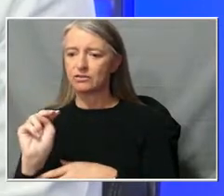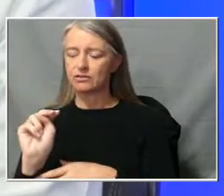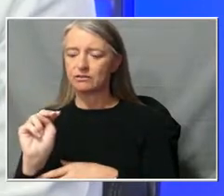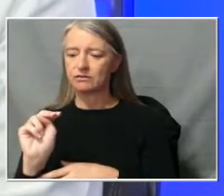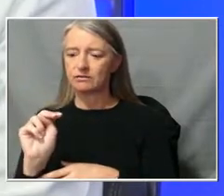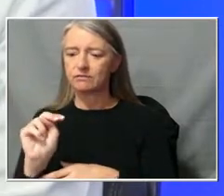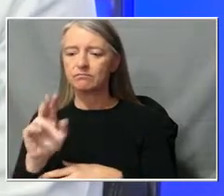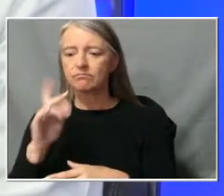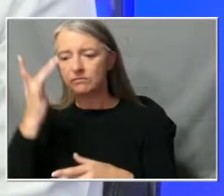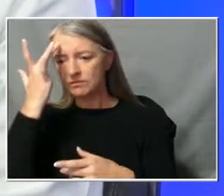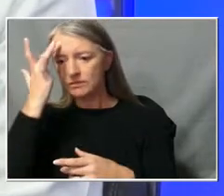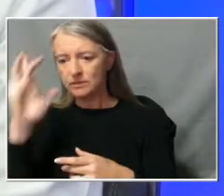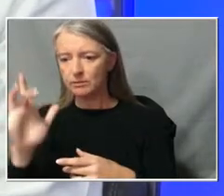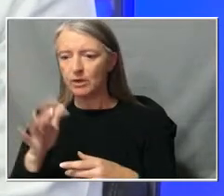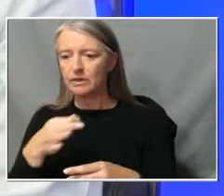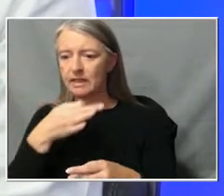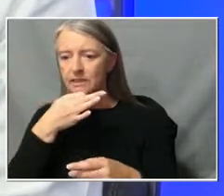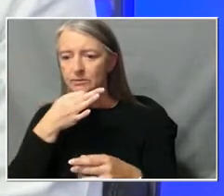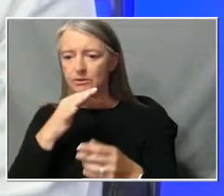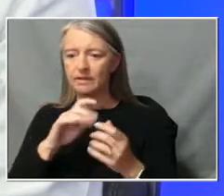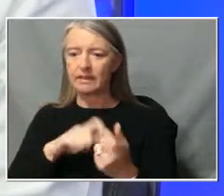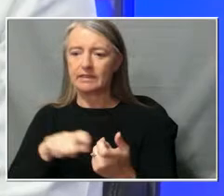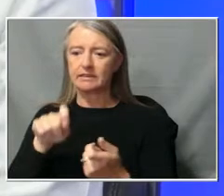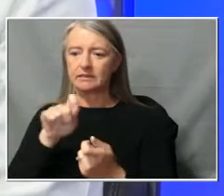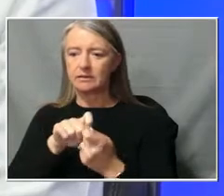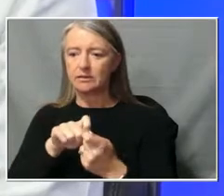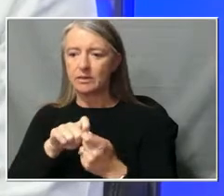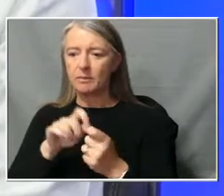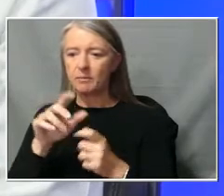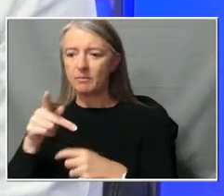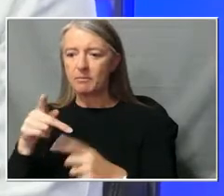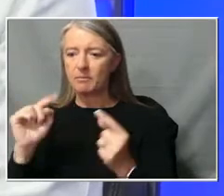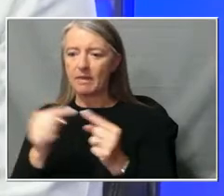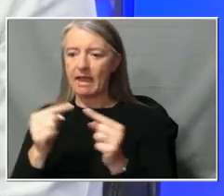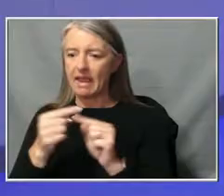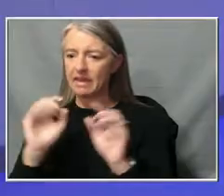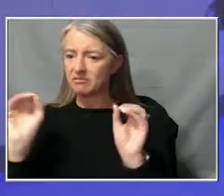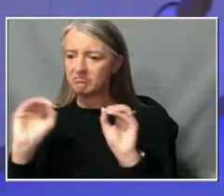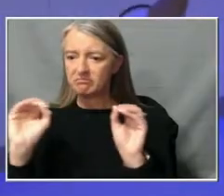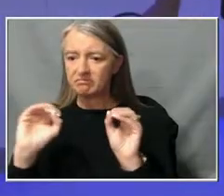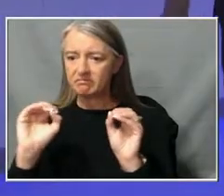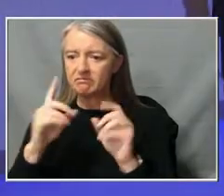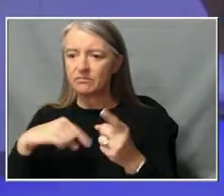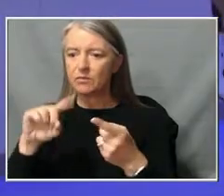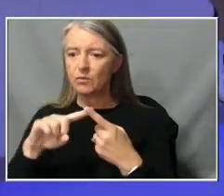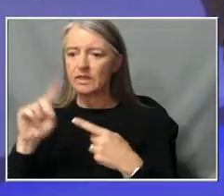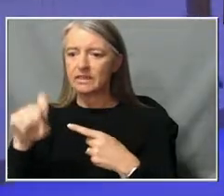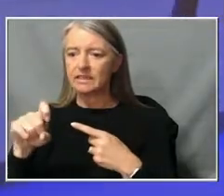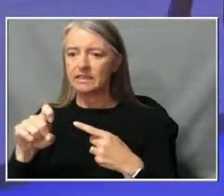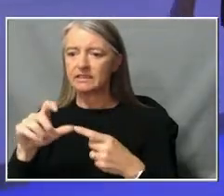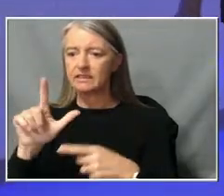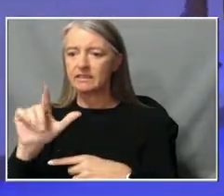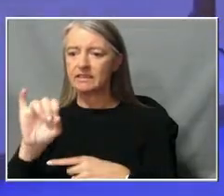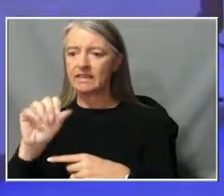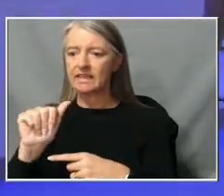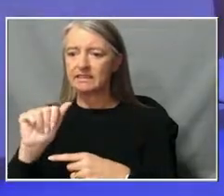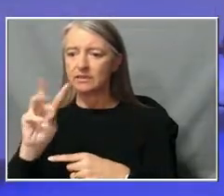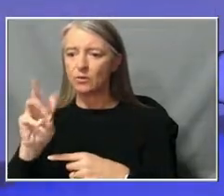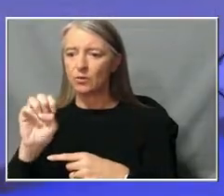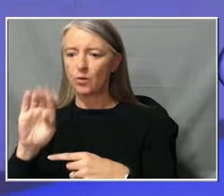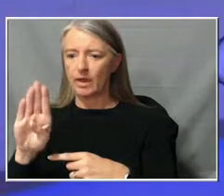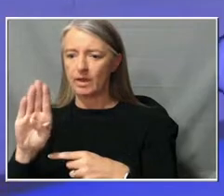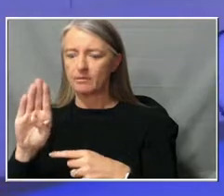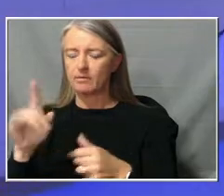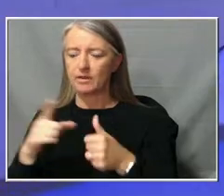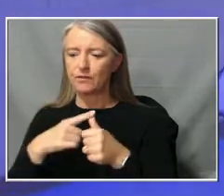to deliver that precise and painless proton beam directly where it's needed. 1 year ago, Lisa Webb was the very first